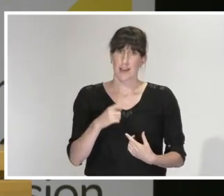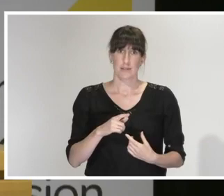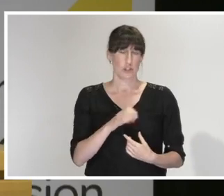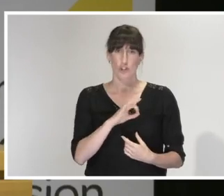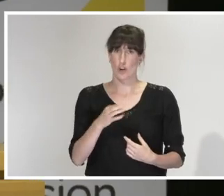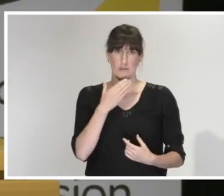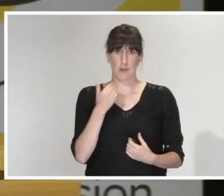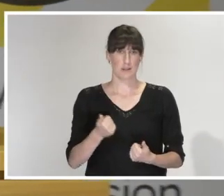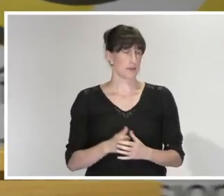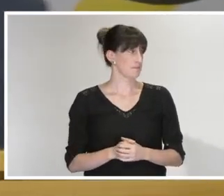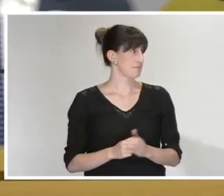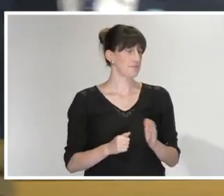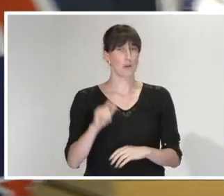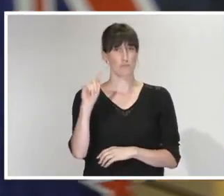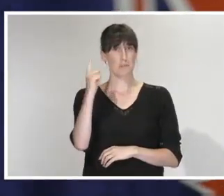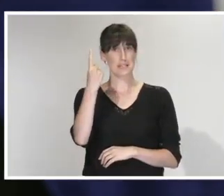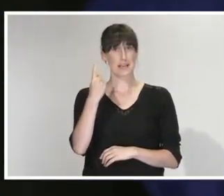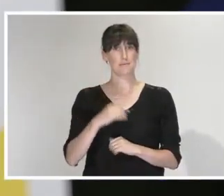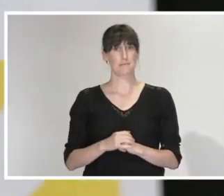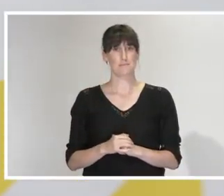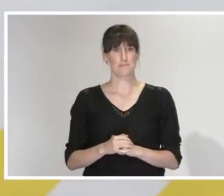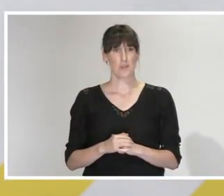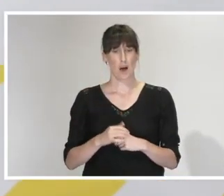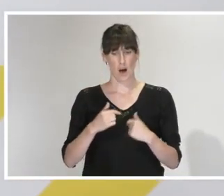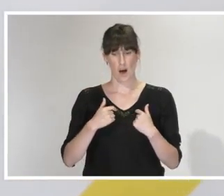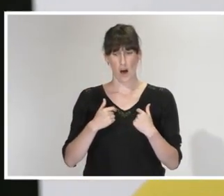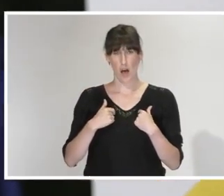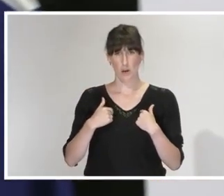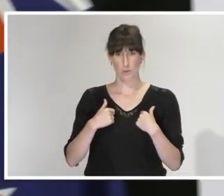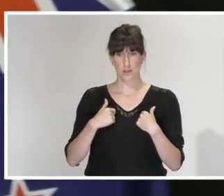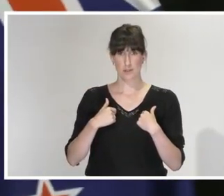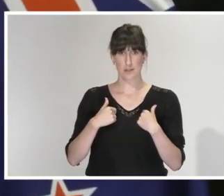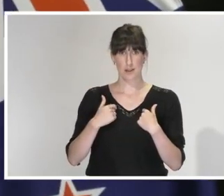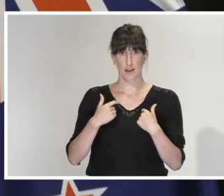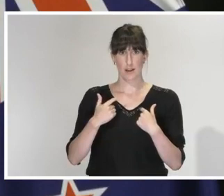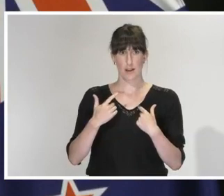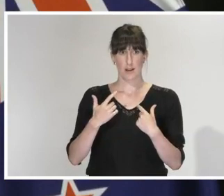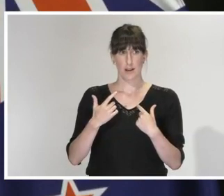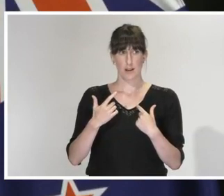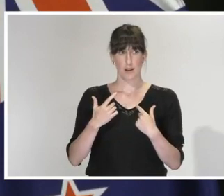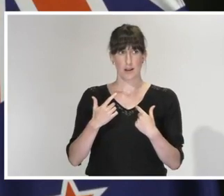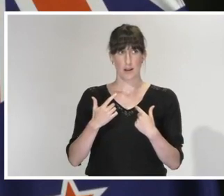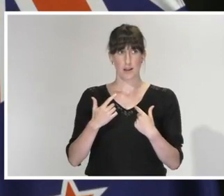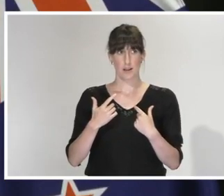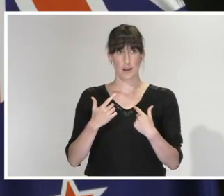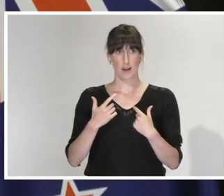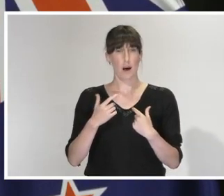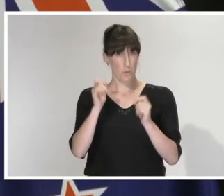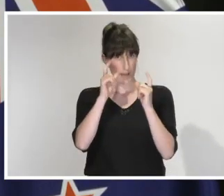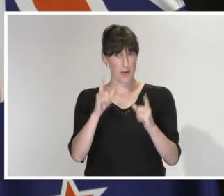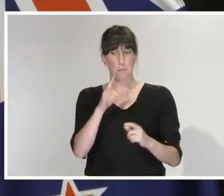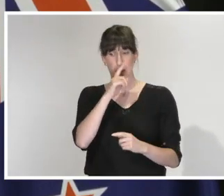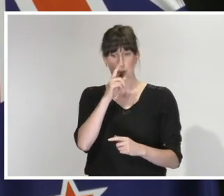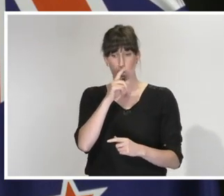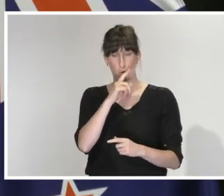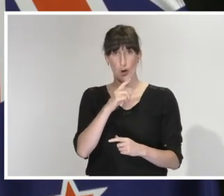that was raised with me when I raised a specific case, just to get to the bottom of some of this, is that, of course, The people often raising these issues are the person who's